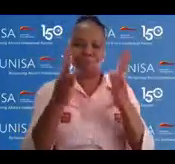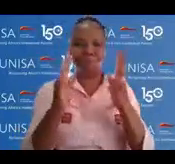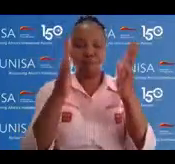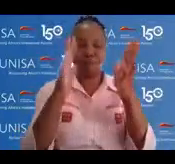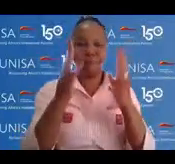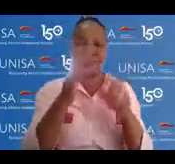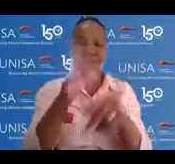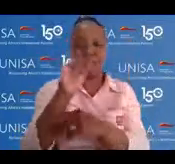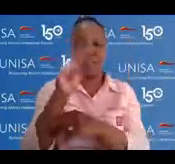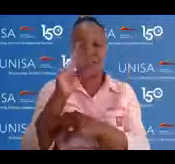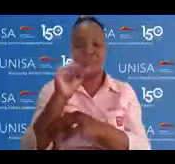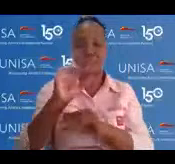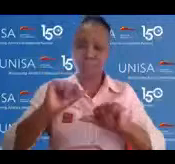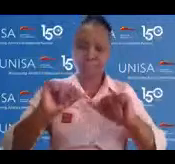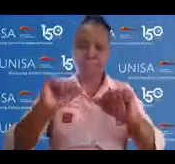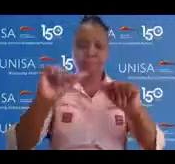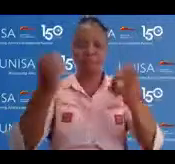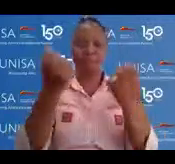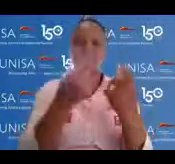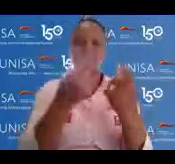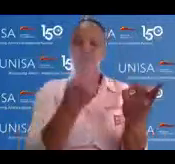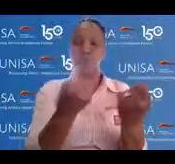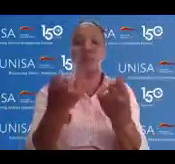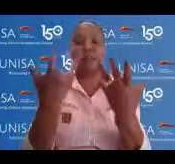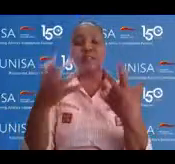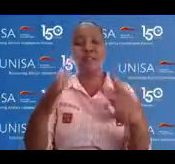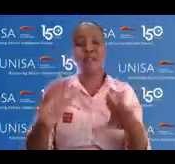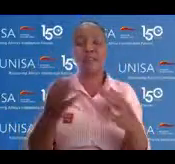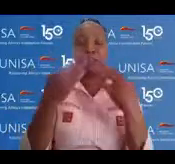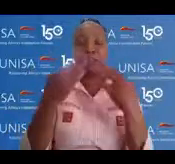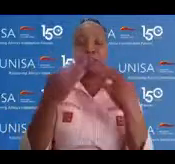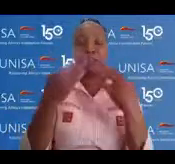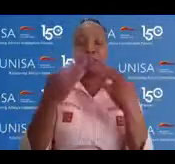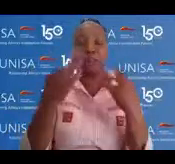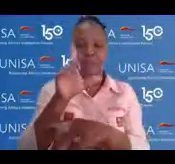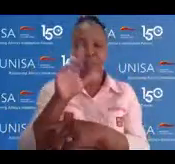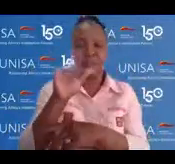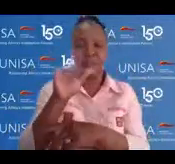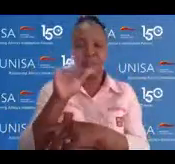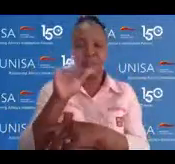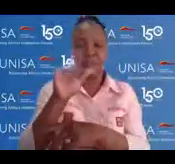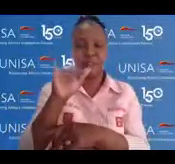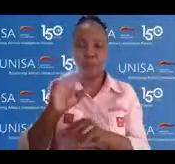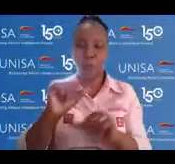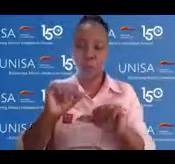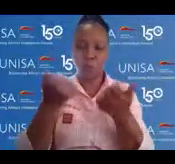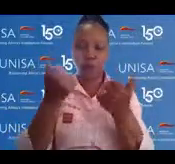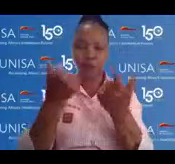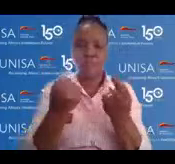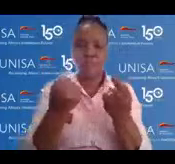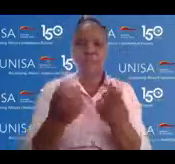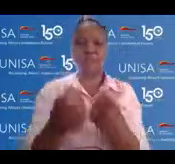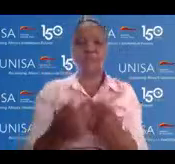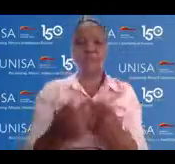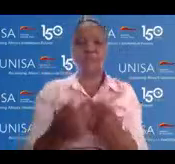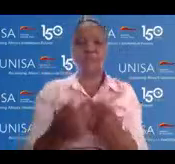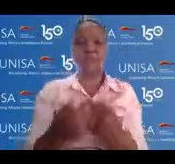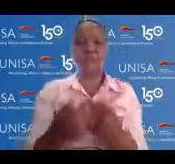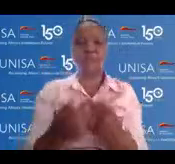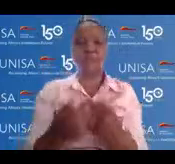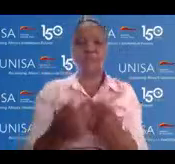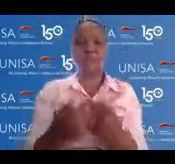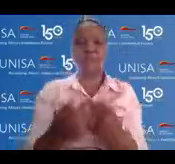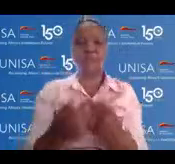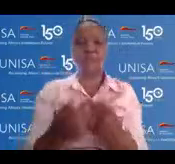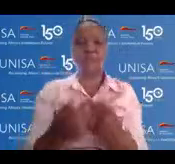Excellent, clear articulation of that. Thank you so much, Lindiwe. Well done, Lindiwe. Thank you. Thank you, Lindiwe. And this is just the